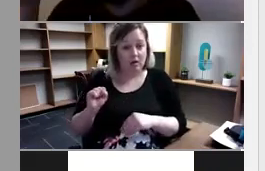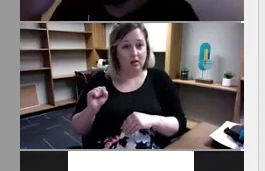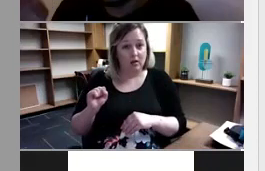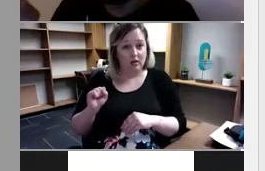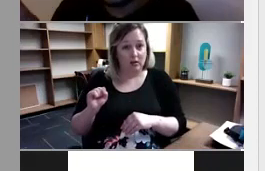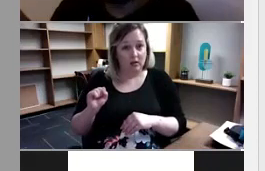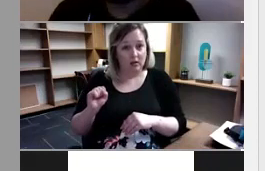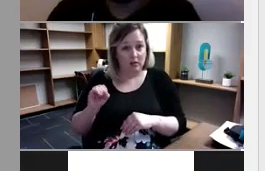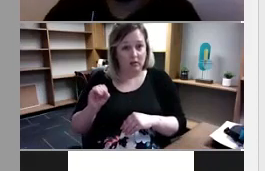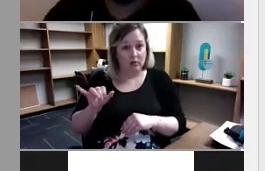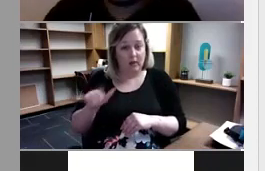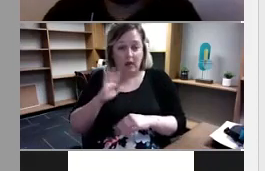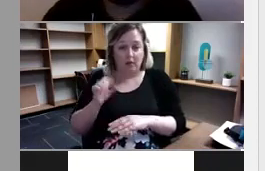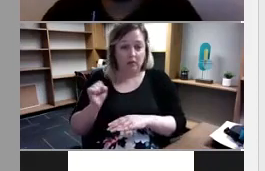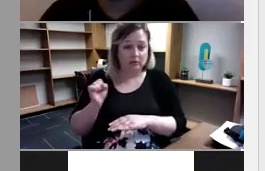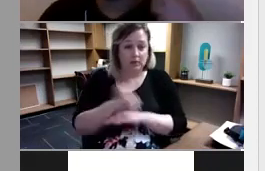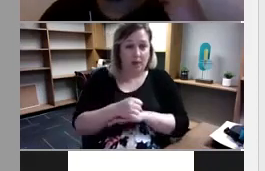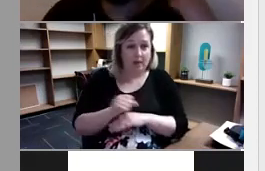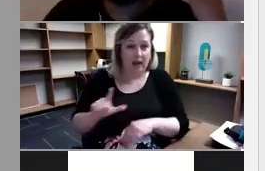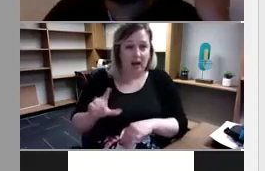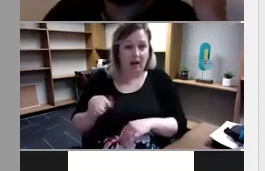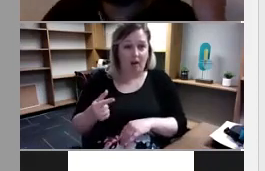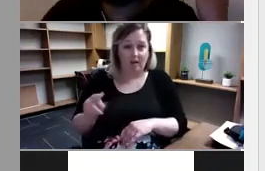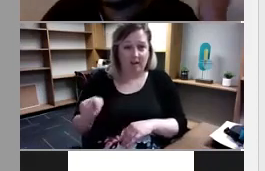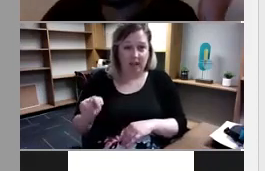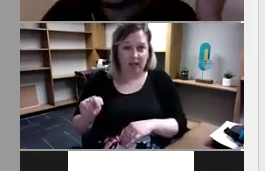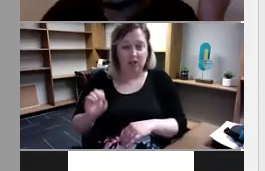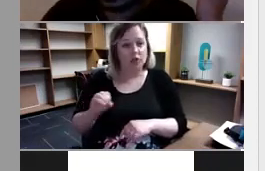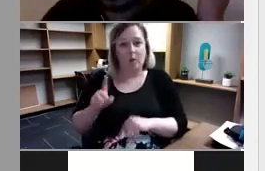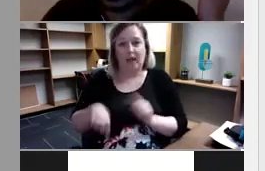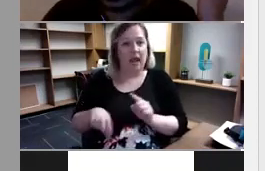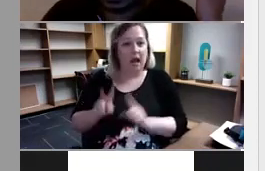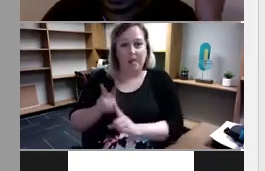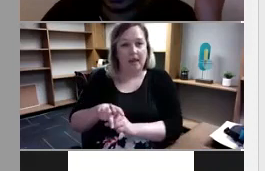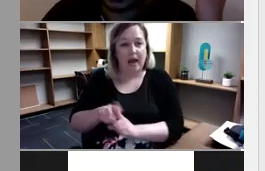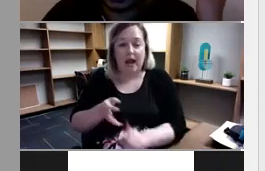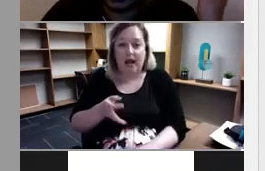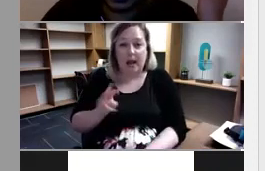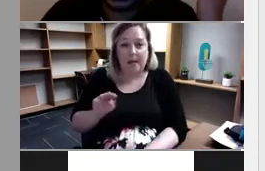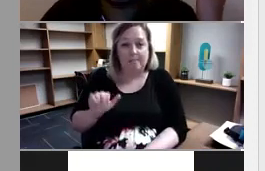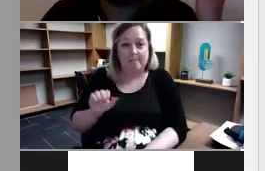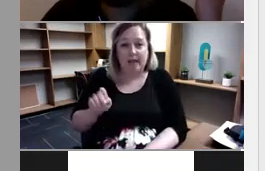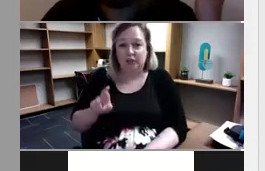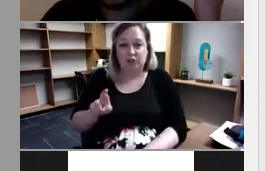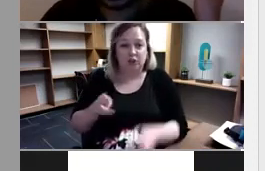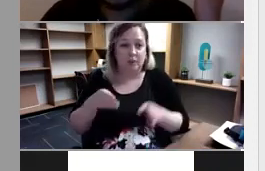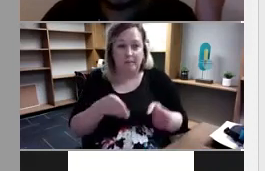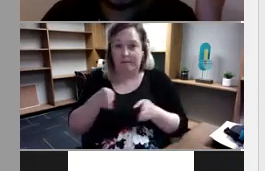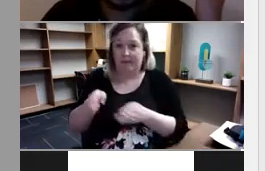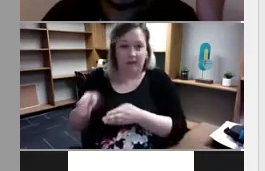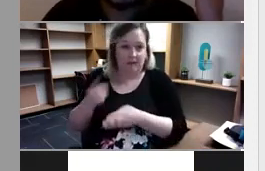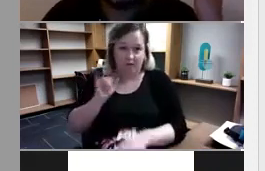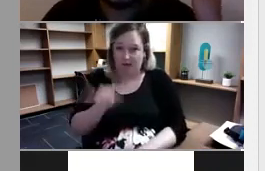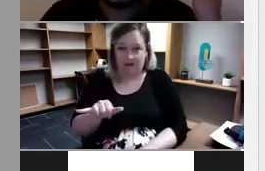to dominate log of n. So in that case, we cannot apply master method to this particular case here, right?